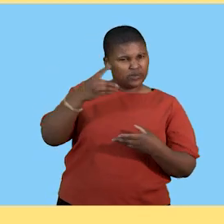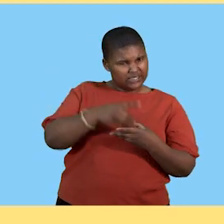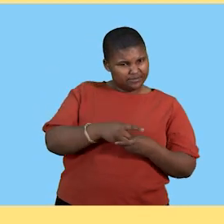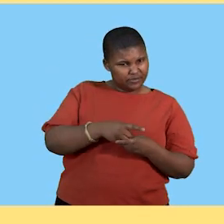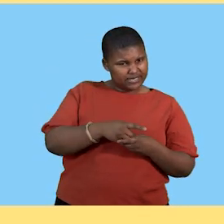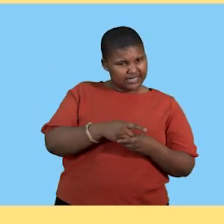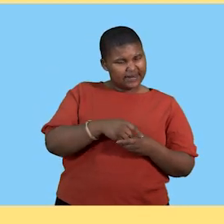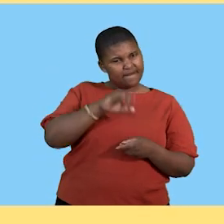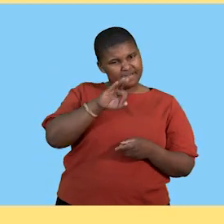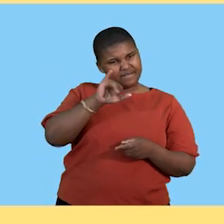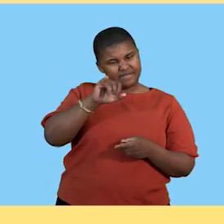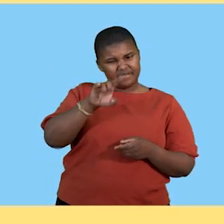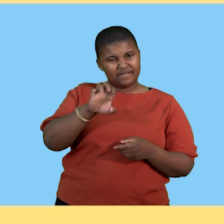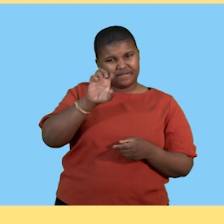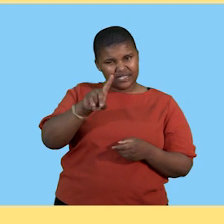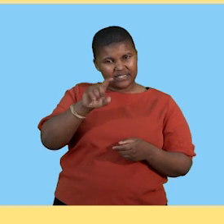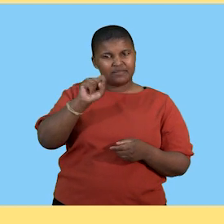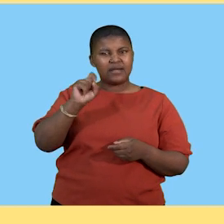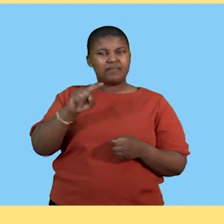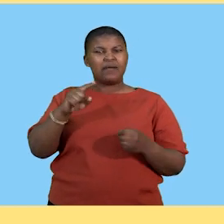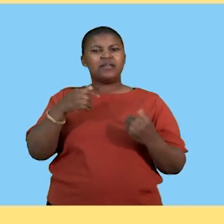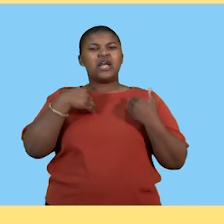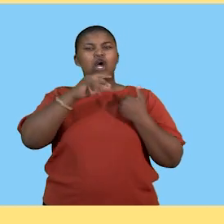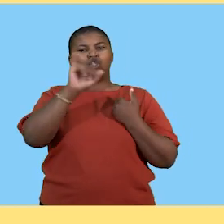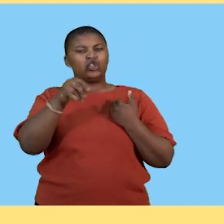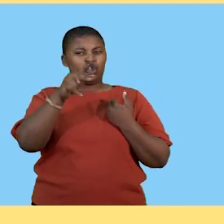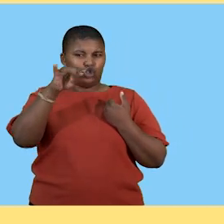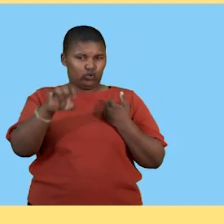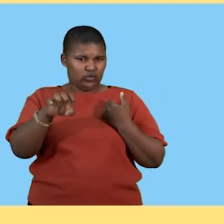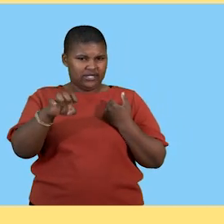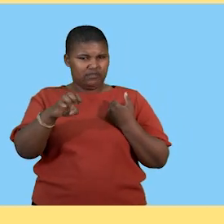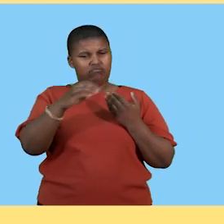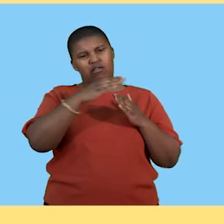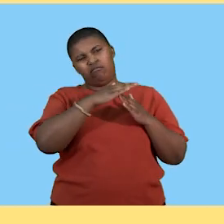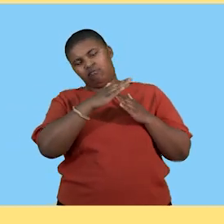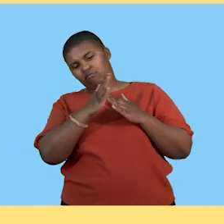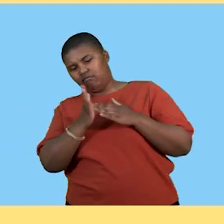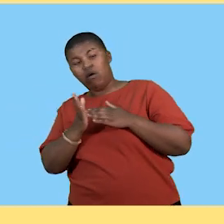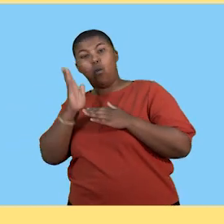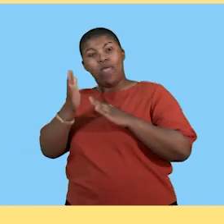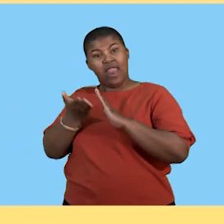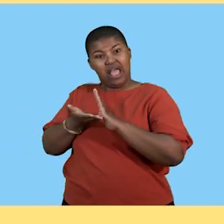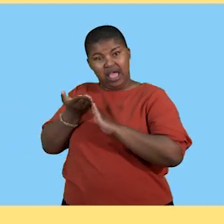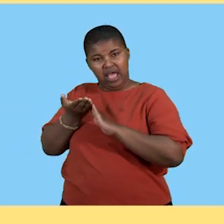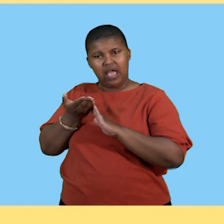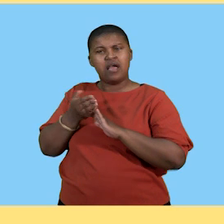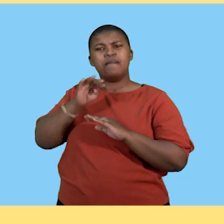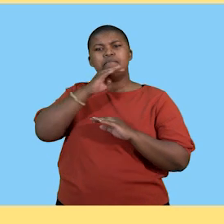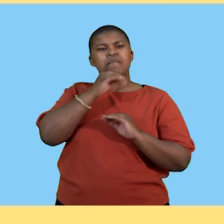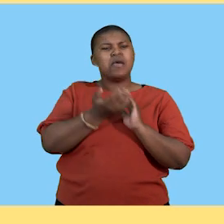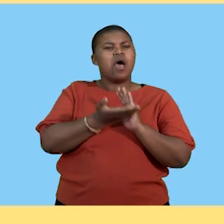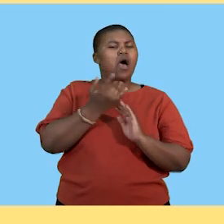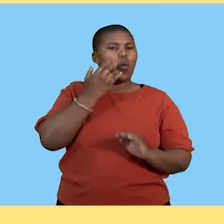end in February. Then just after February, March, April, May, June, in 4 months' time, the fixed deposit is going to